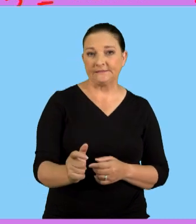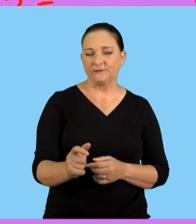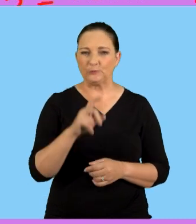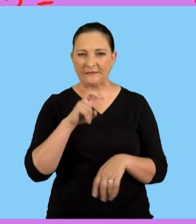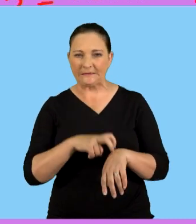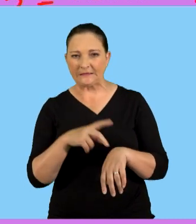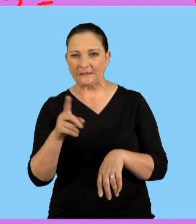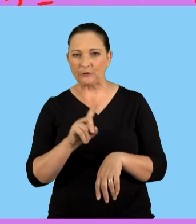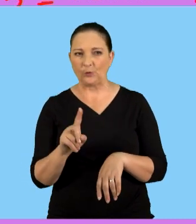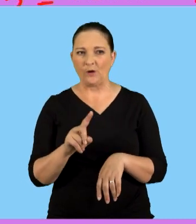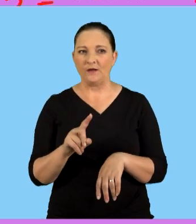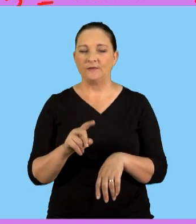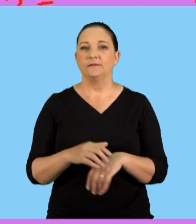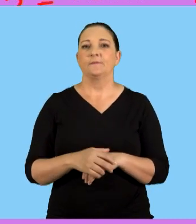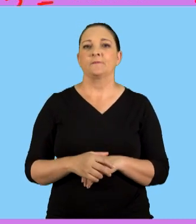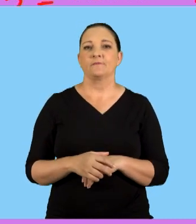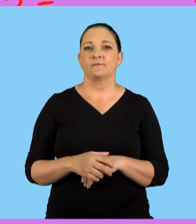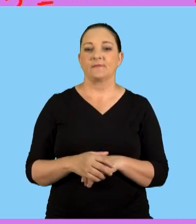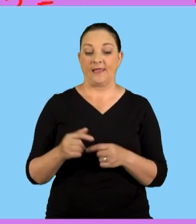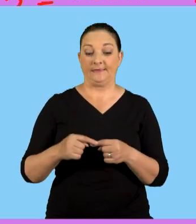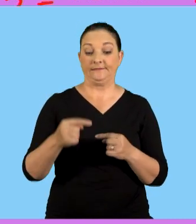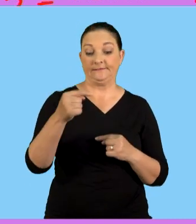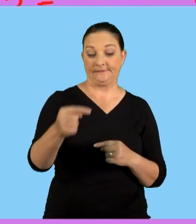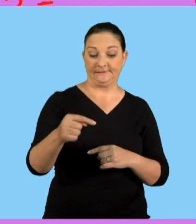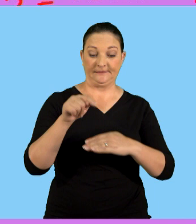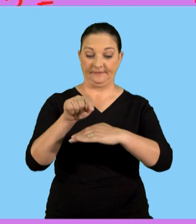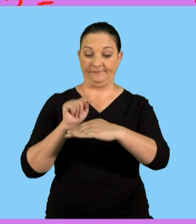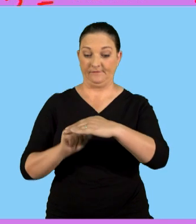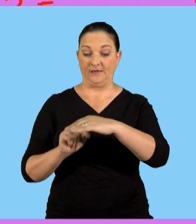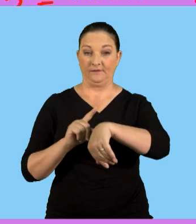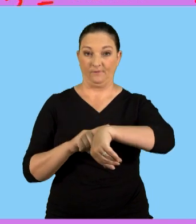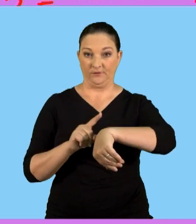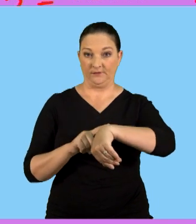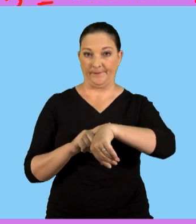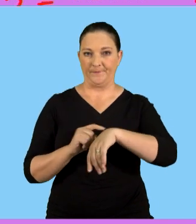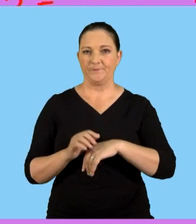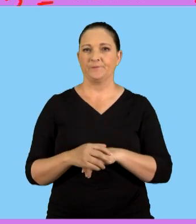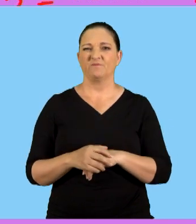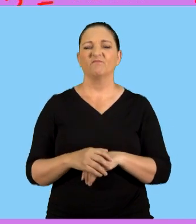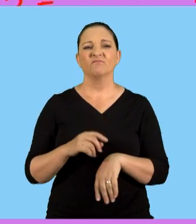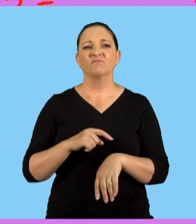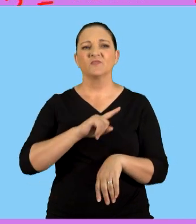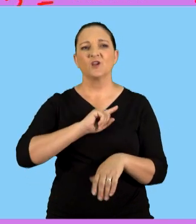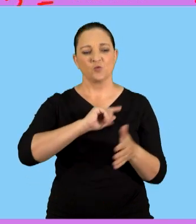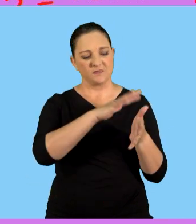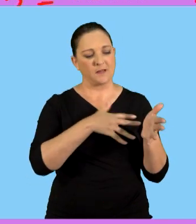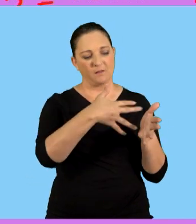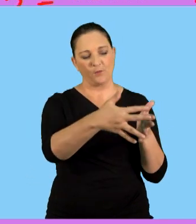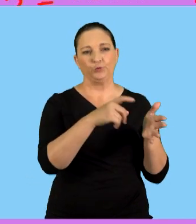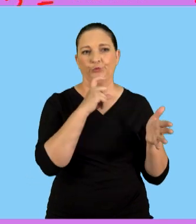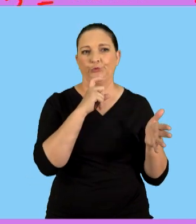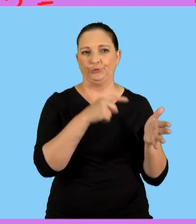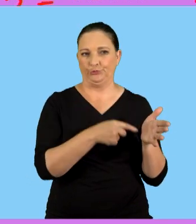is needed to calculate speed? Your distance divided by time. In this case, we've used our distance table, right? To find the distance